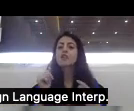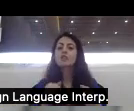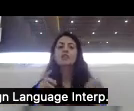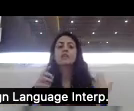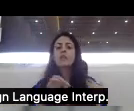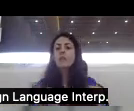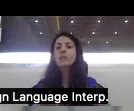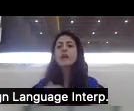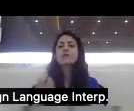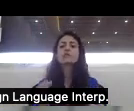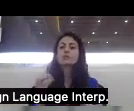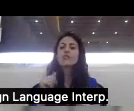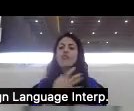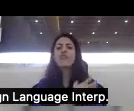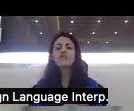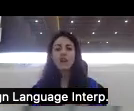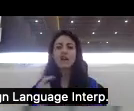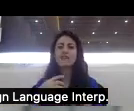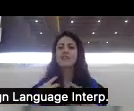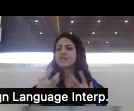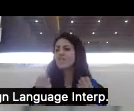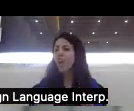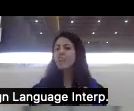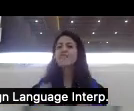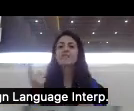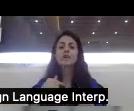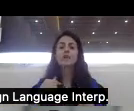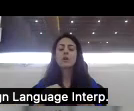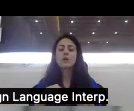their well-being as well as to support their inclusion in society. So